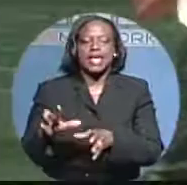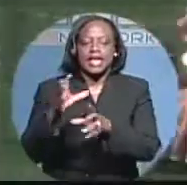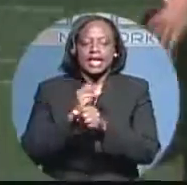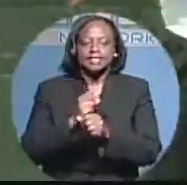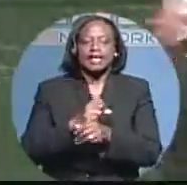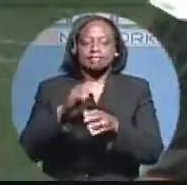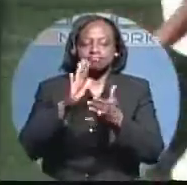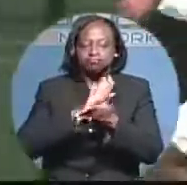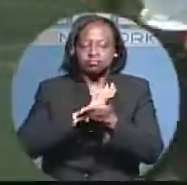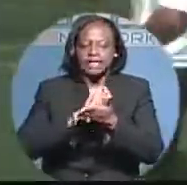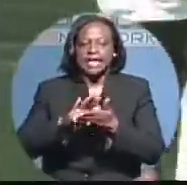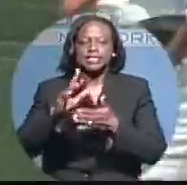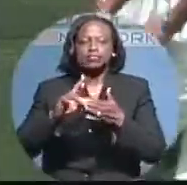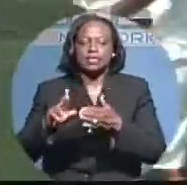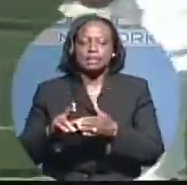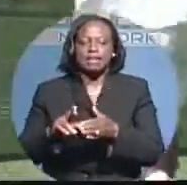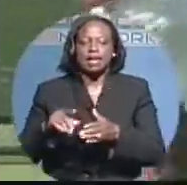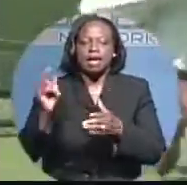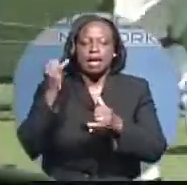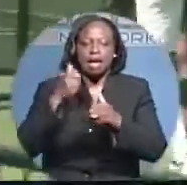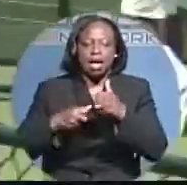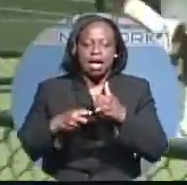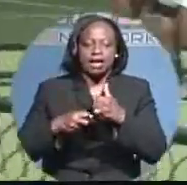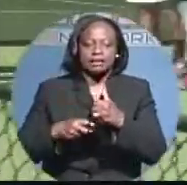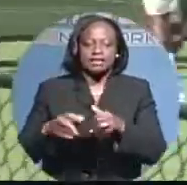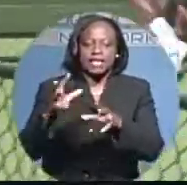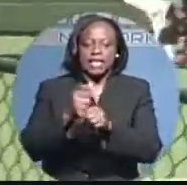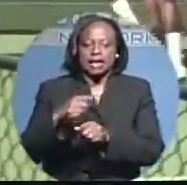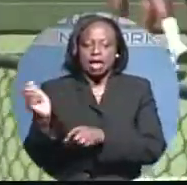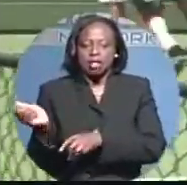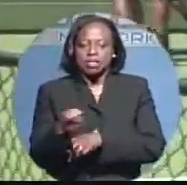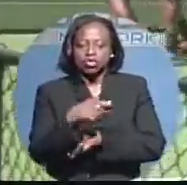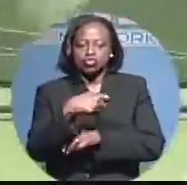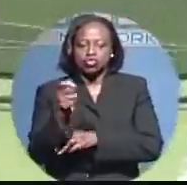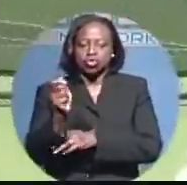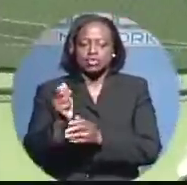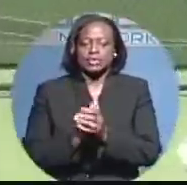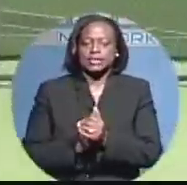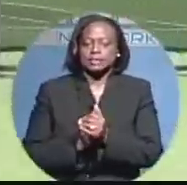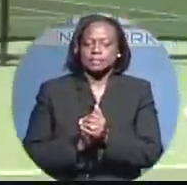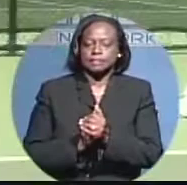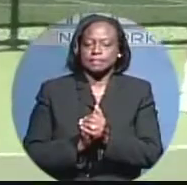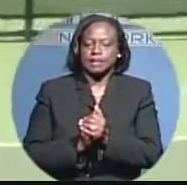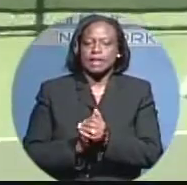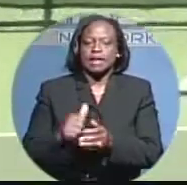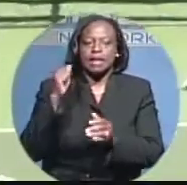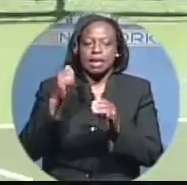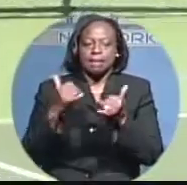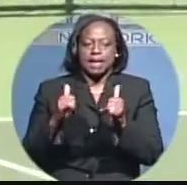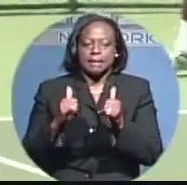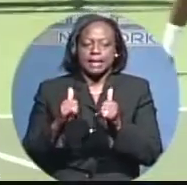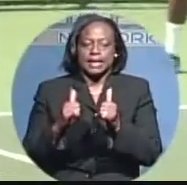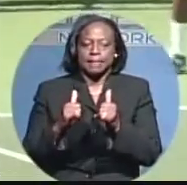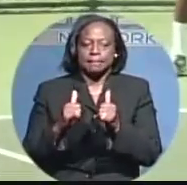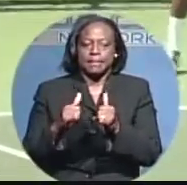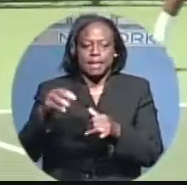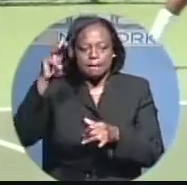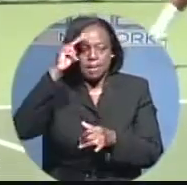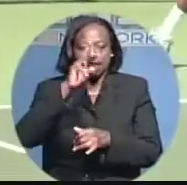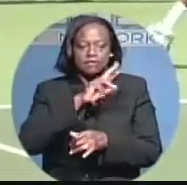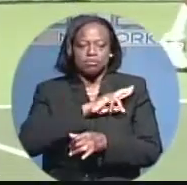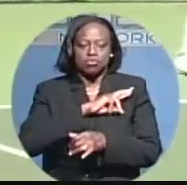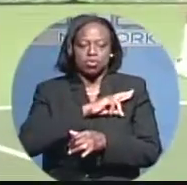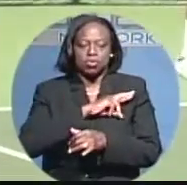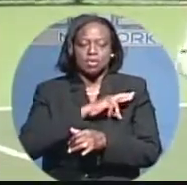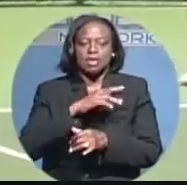you know it's very hard to get them strokes, as most of them could play tennis, and to get their confidence going. Back playing as the number one player, Marvin Roll. He